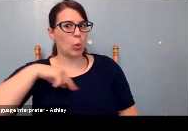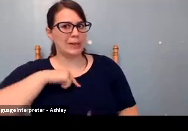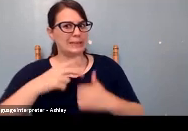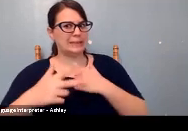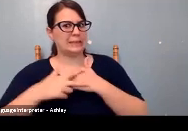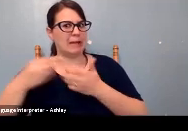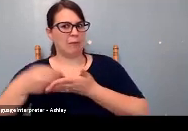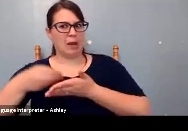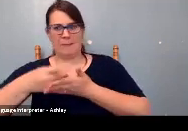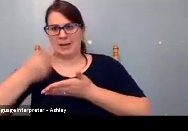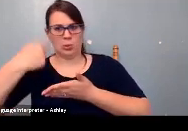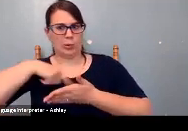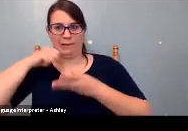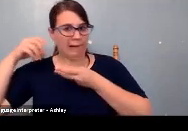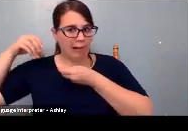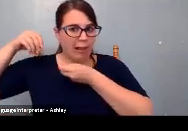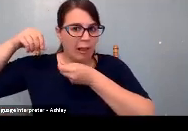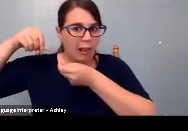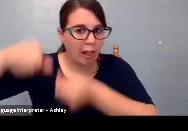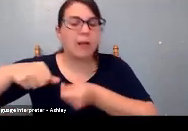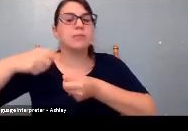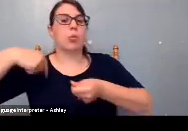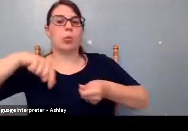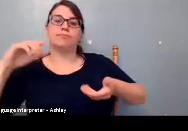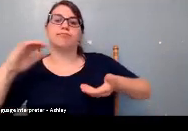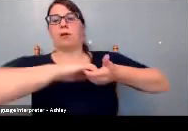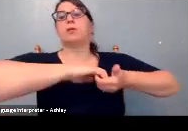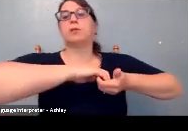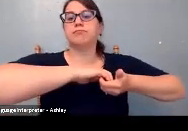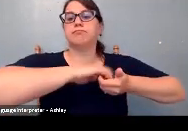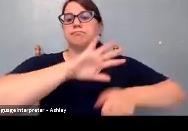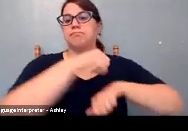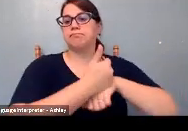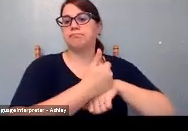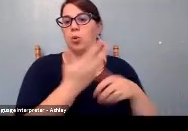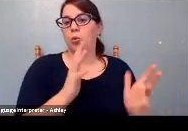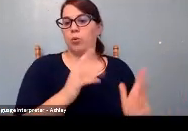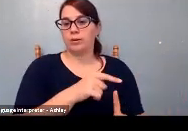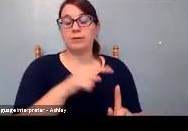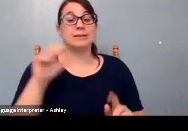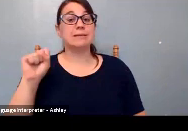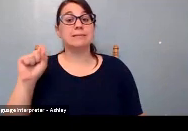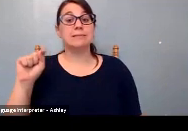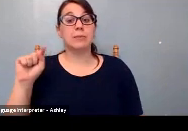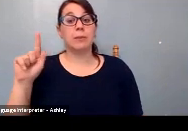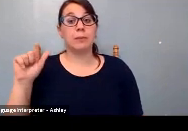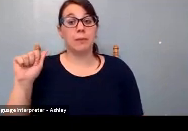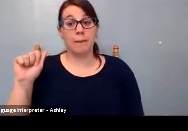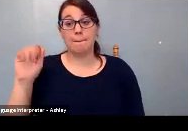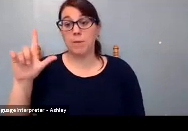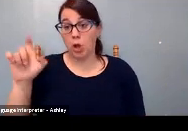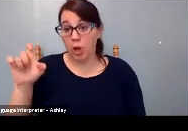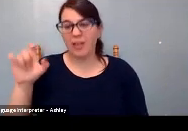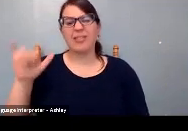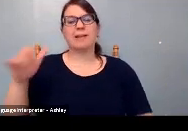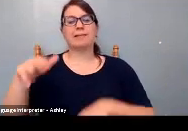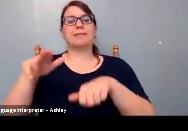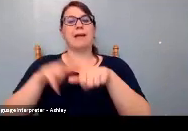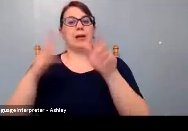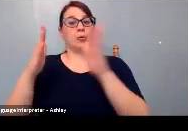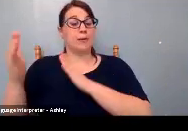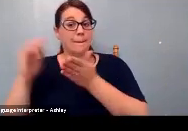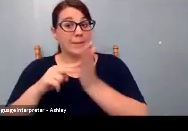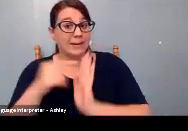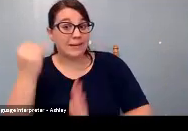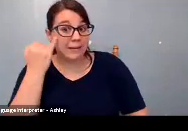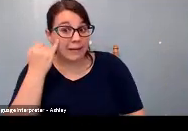Ohio program. And since Stable is a national plan, if the West Virginia individual was to move out of state,